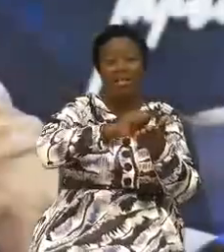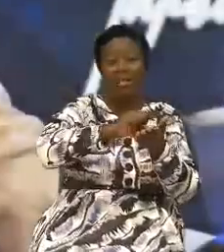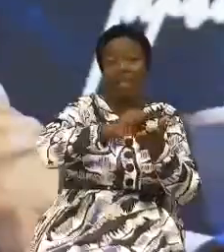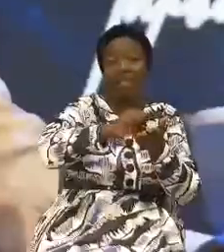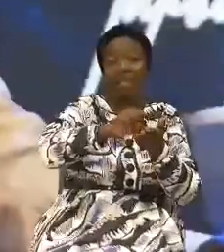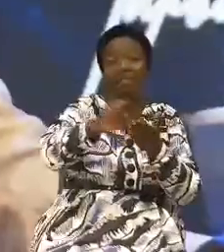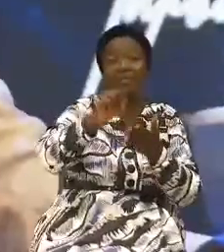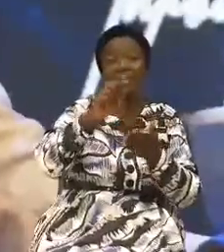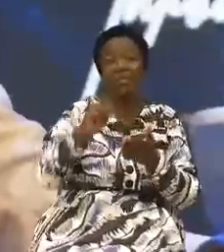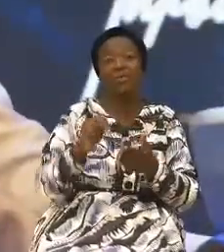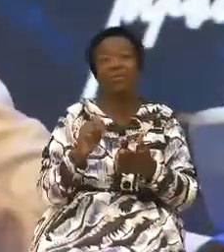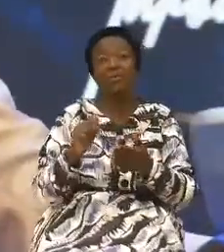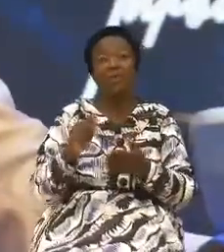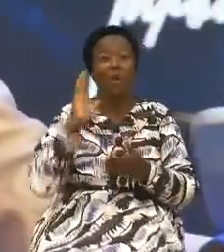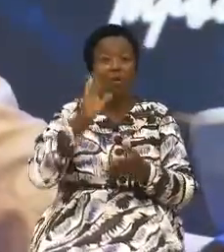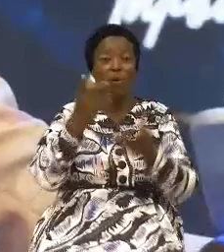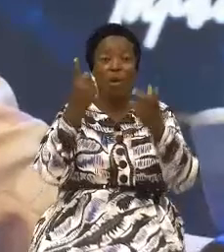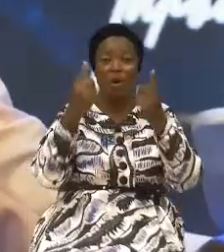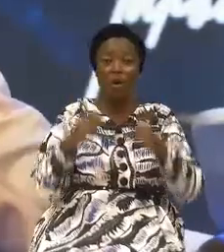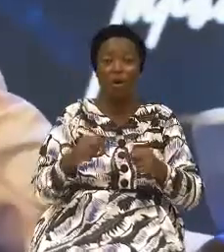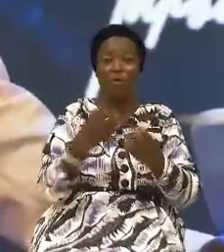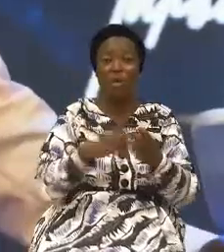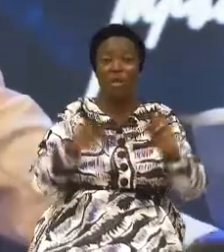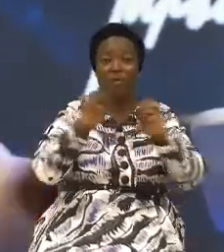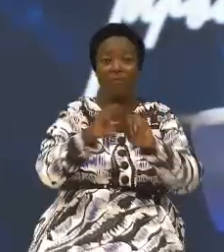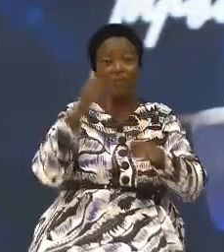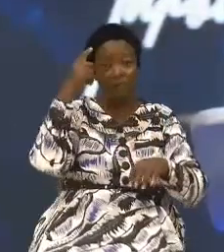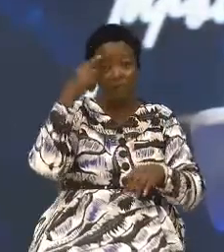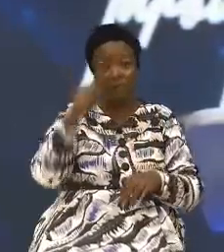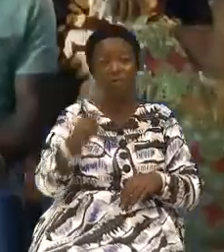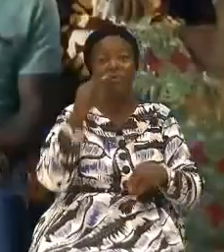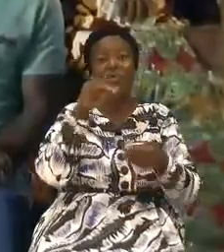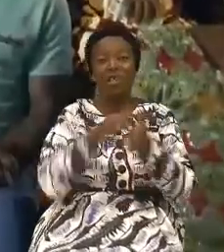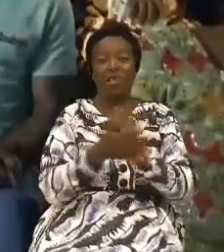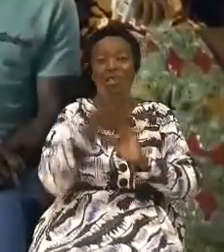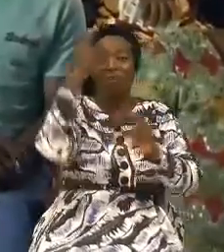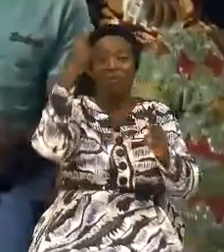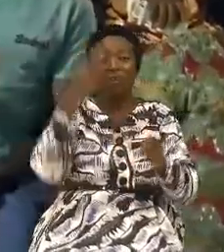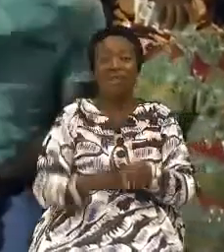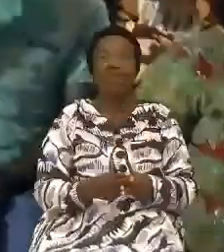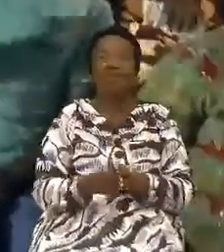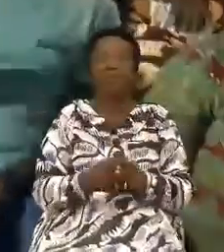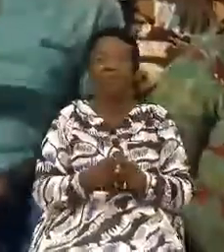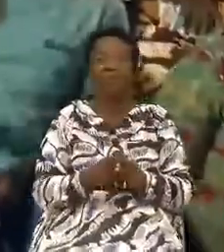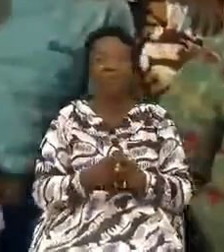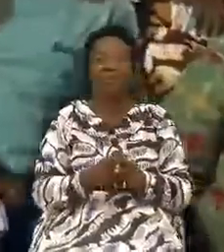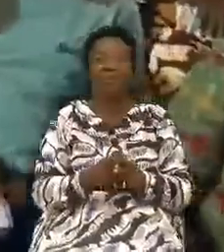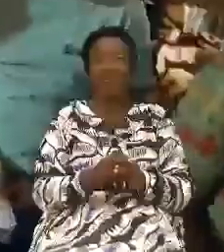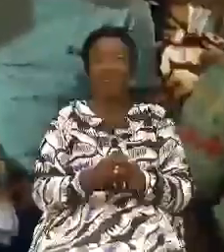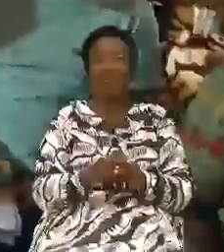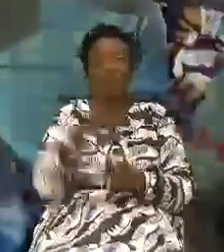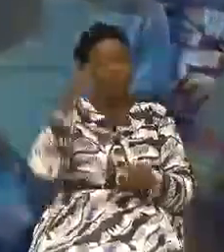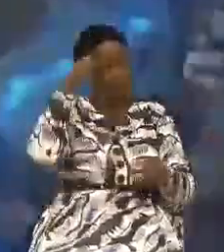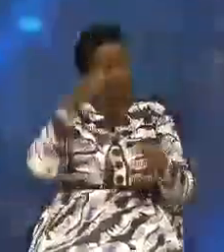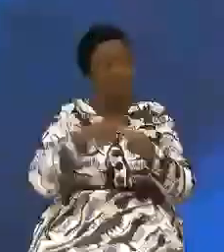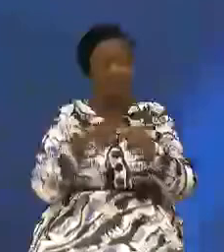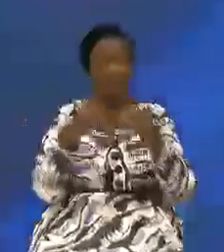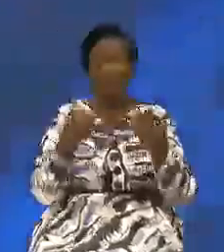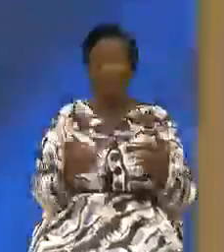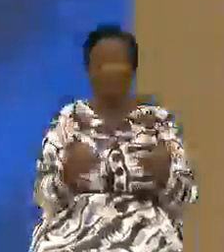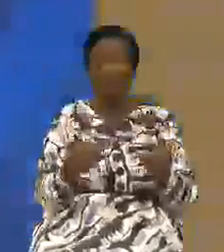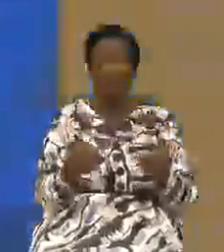Sanctification will come even for you in Jesus' name. Remember now, the